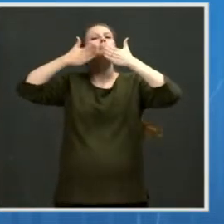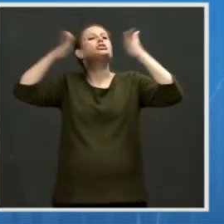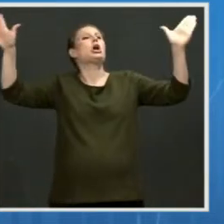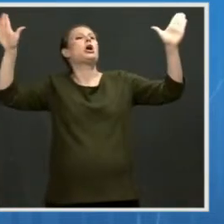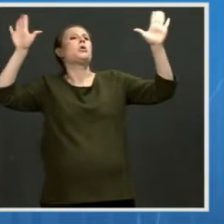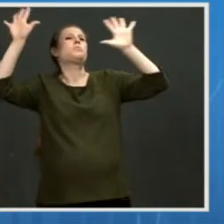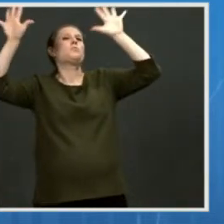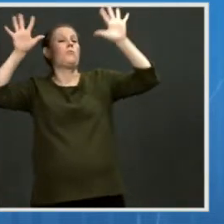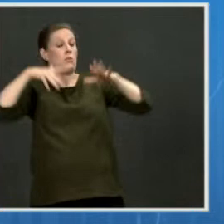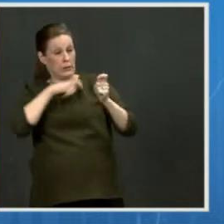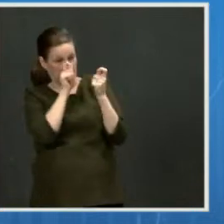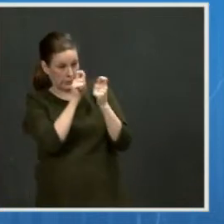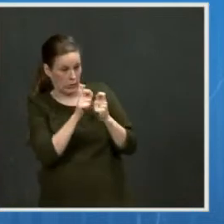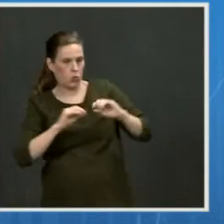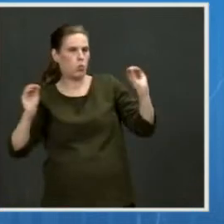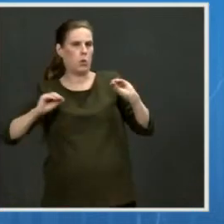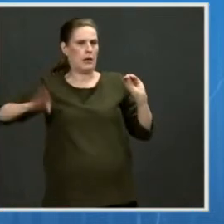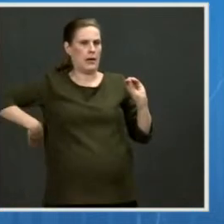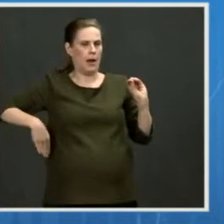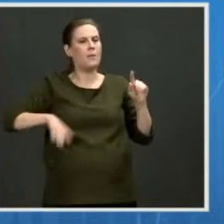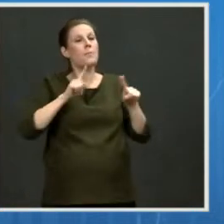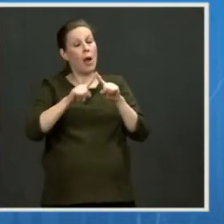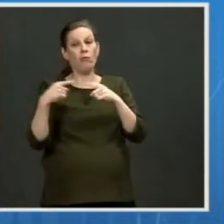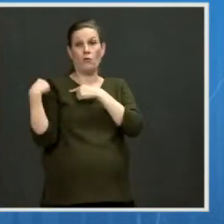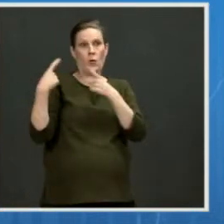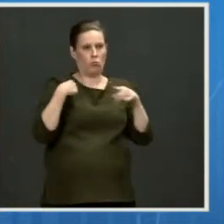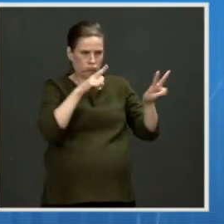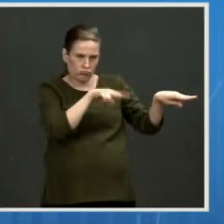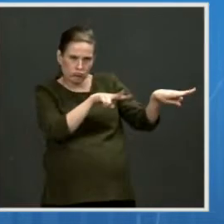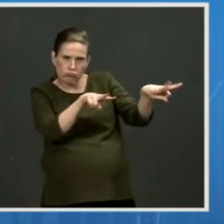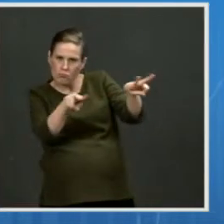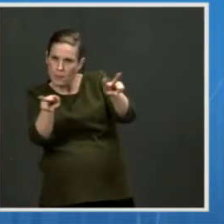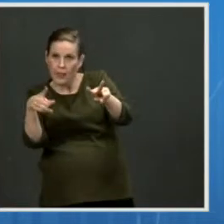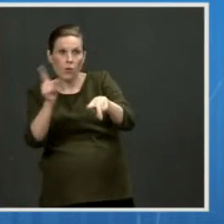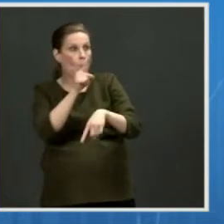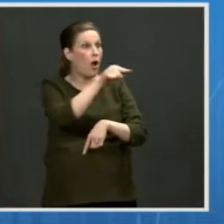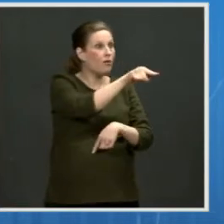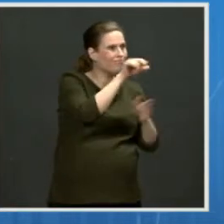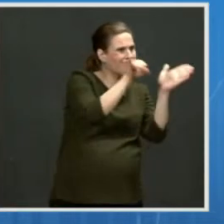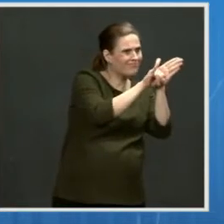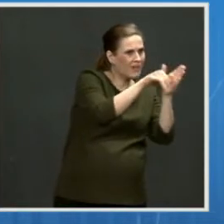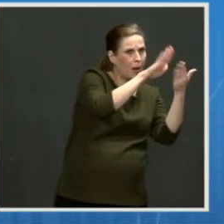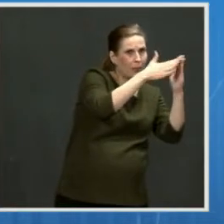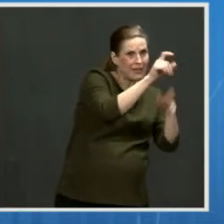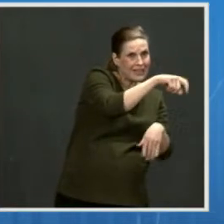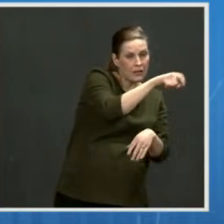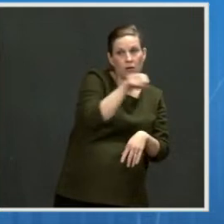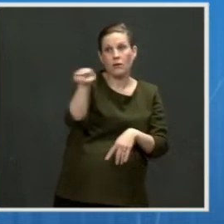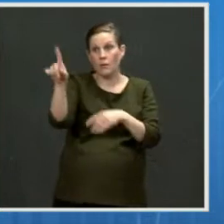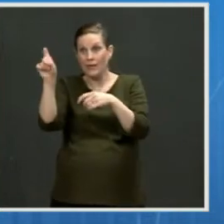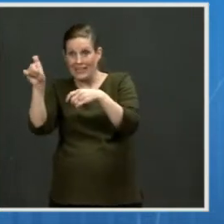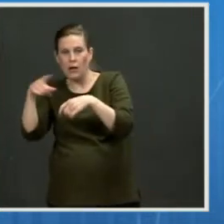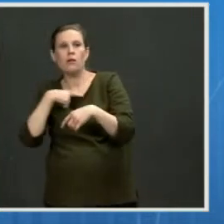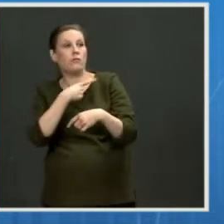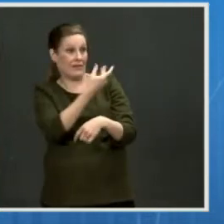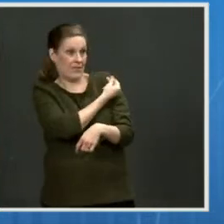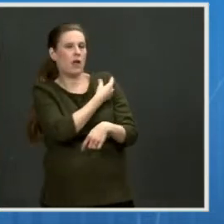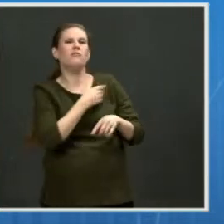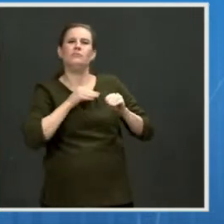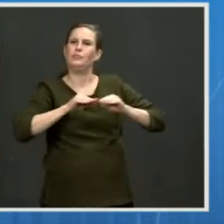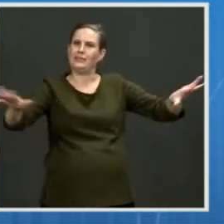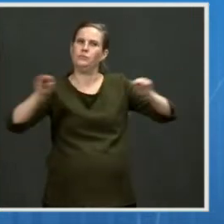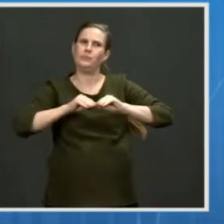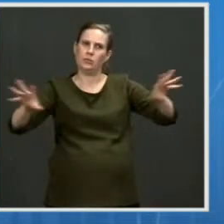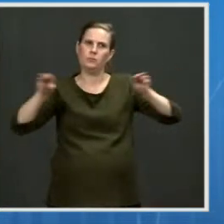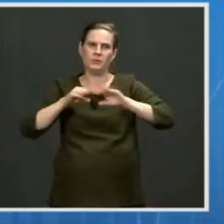go through stages as we vaccinate higher and higher portions of populations where